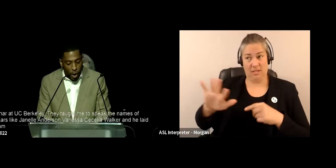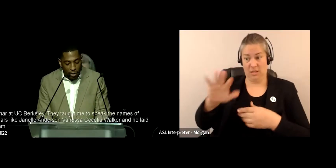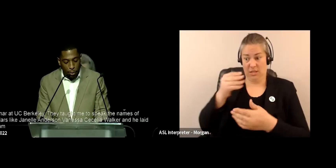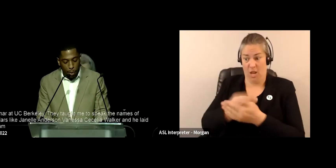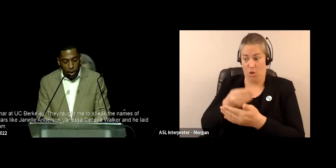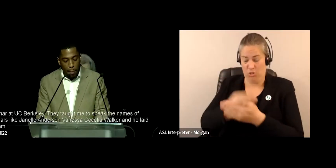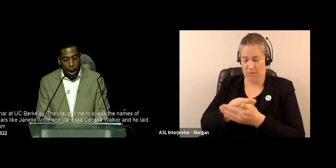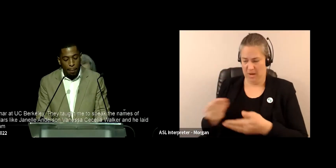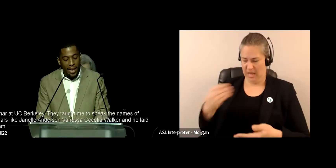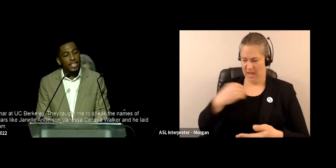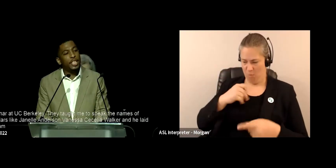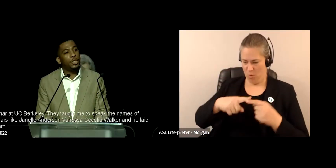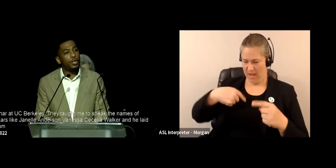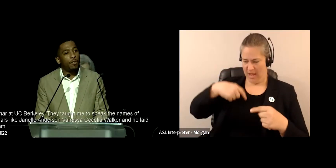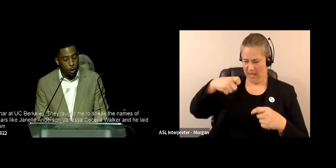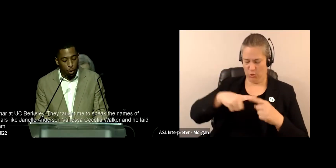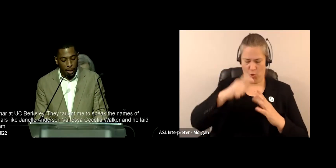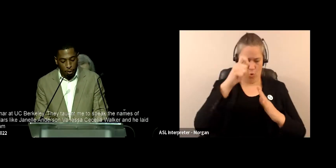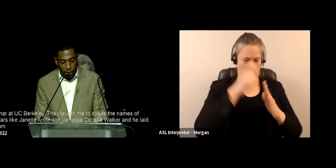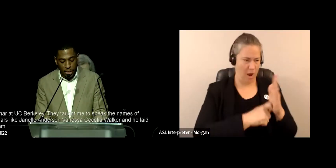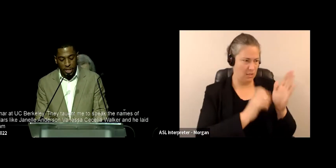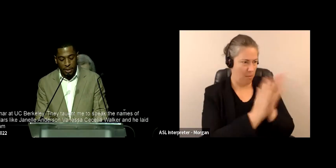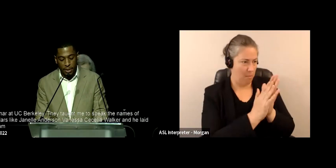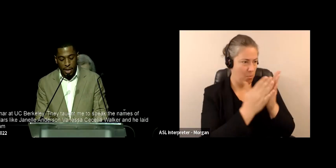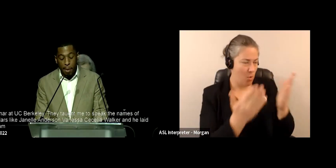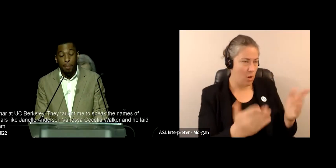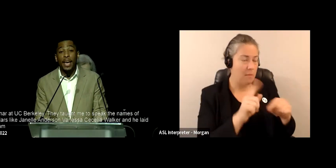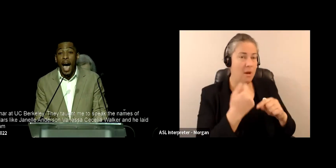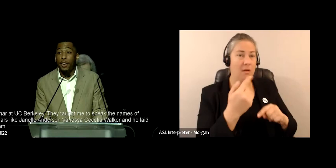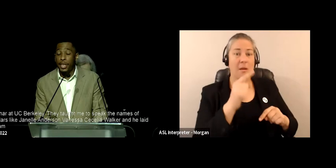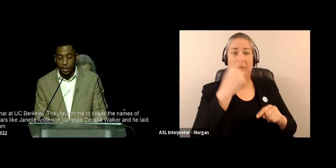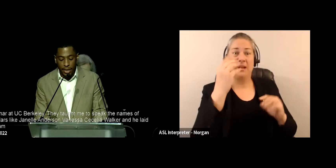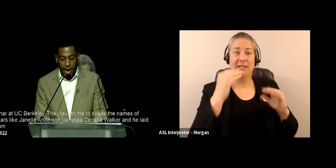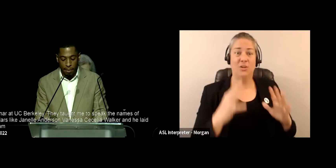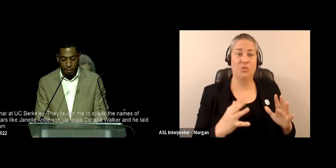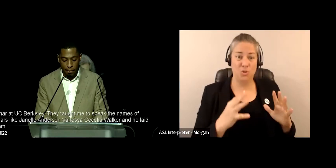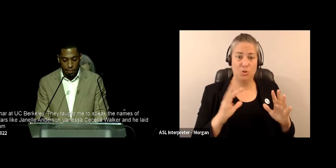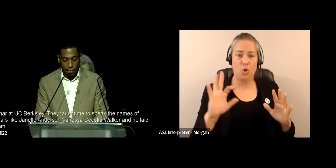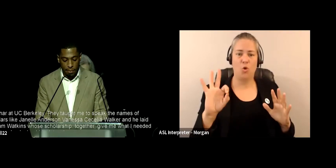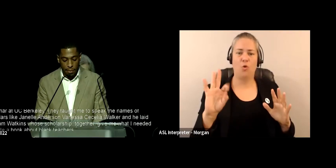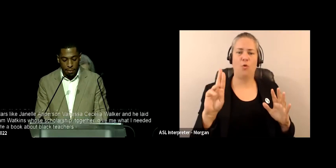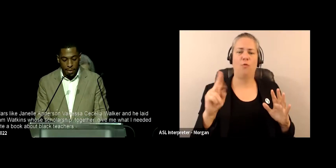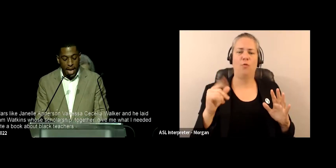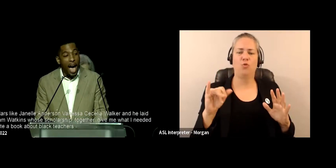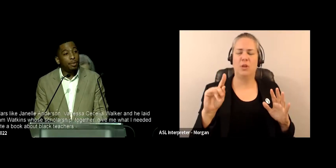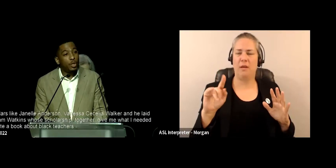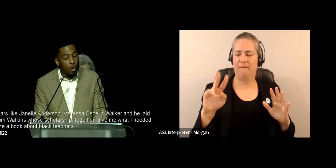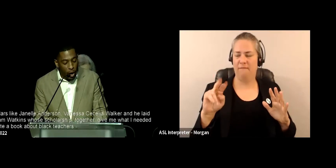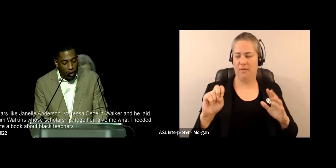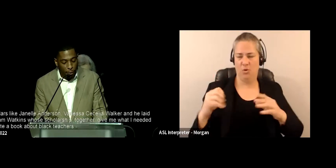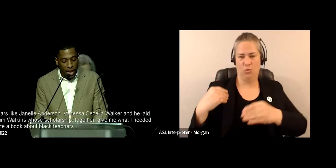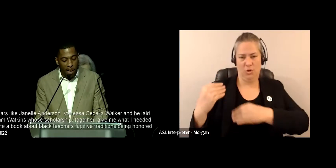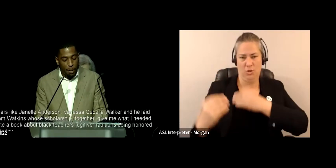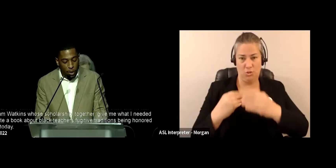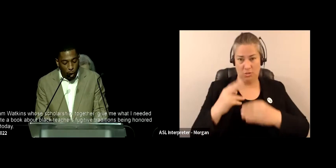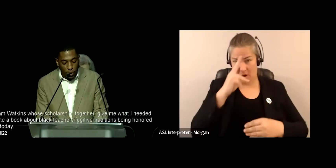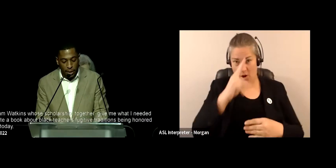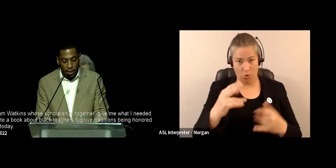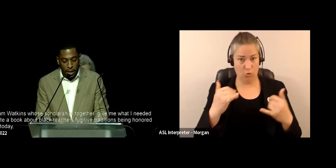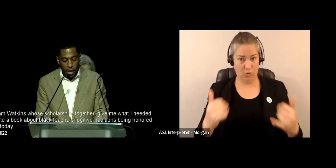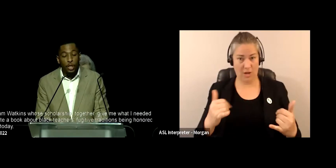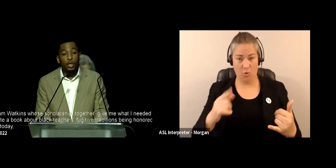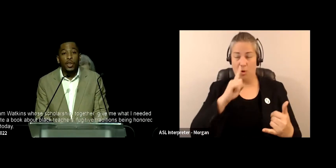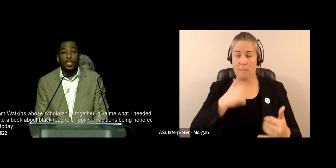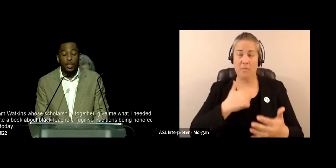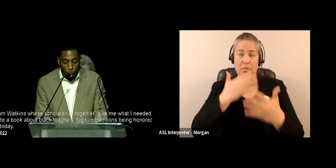needed to write the book about Black teachers' fugitive traditions being honored here today. I am so grateful to have been